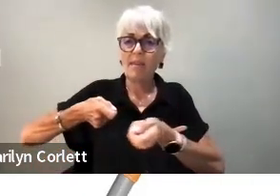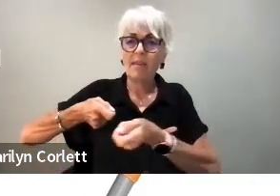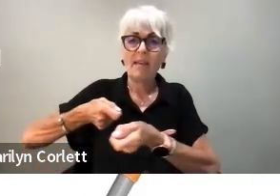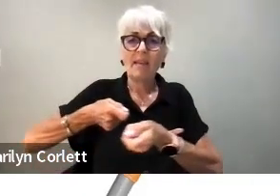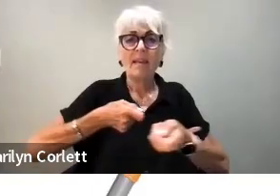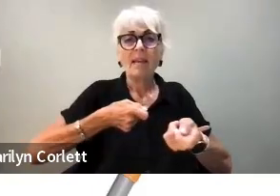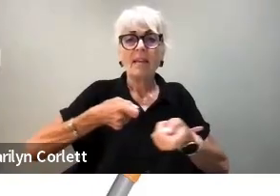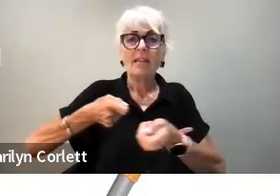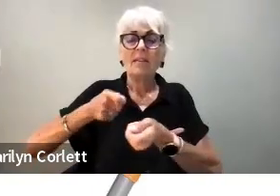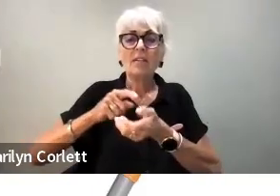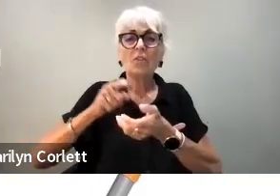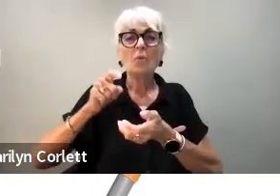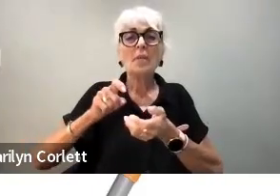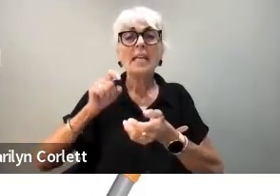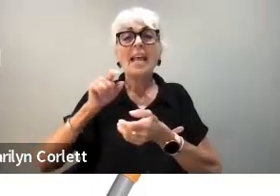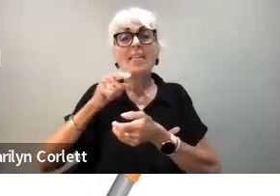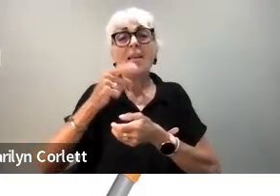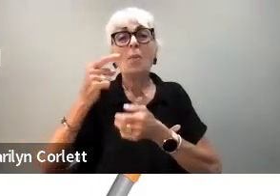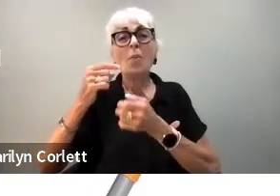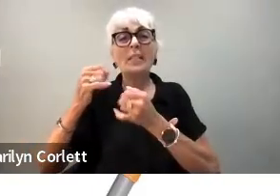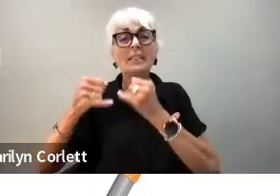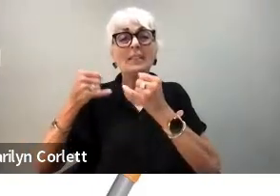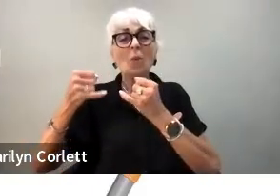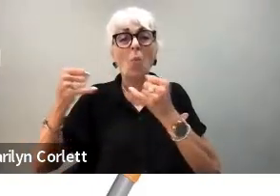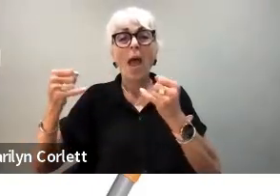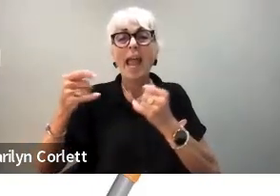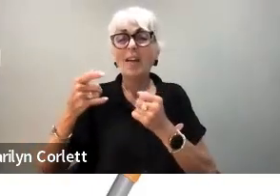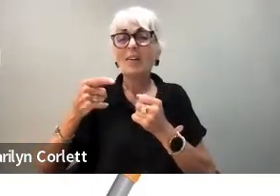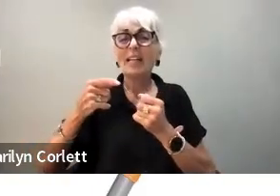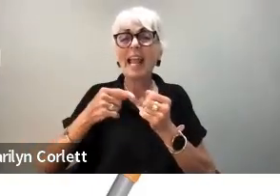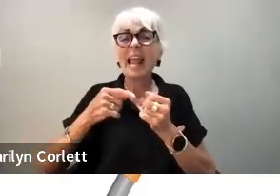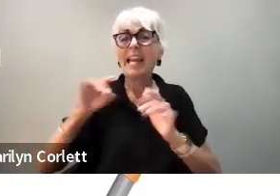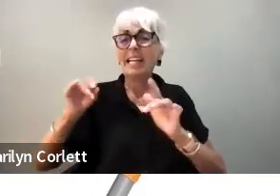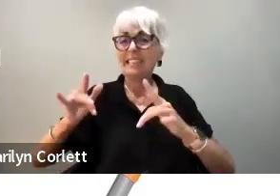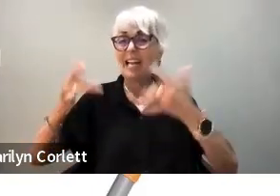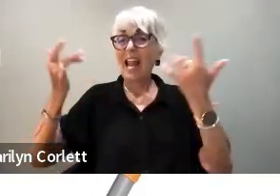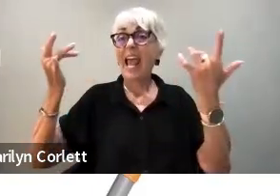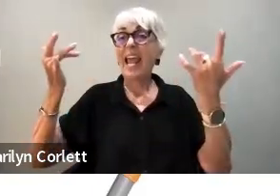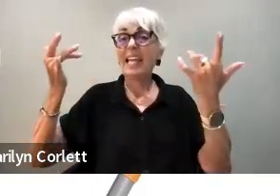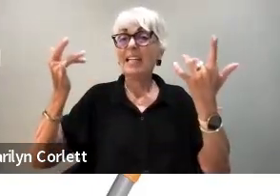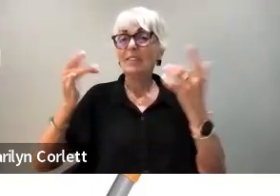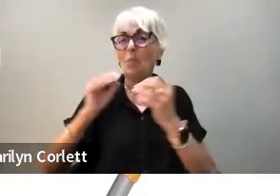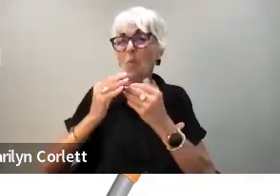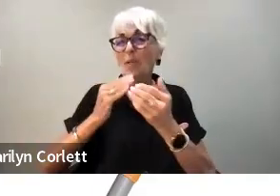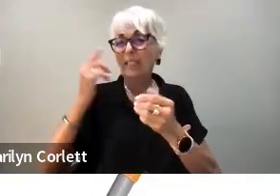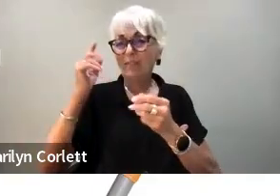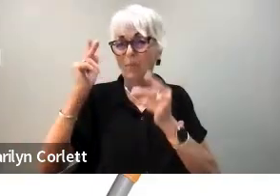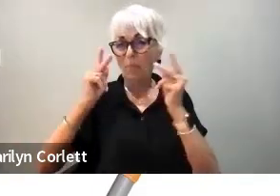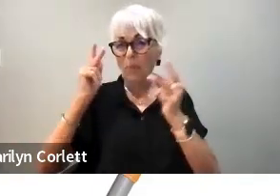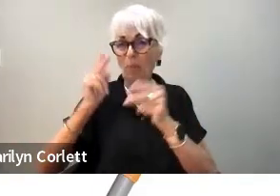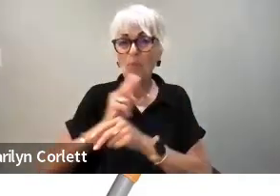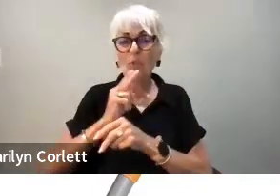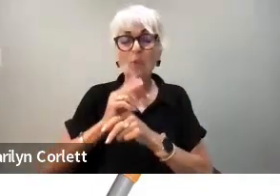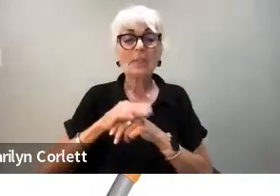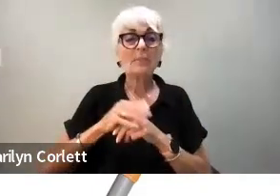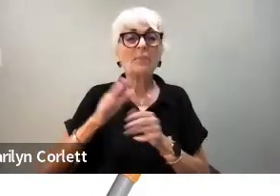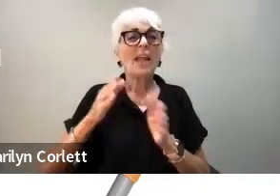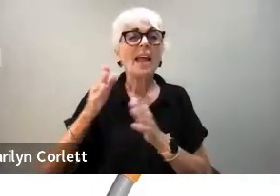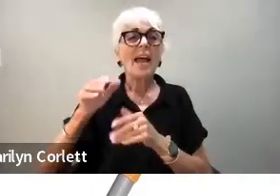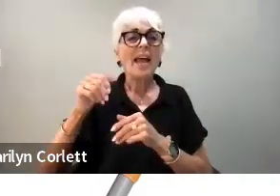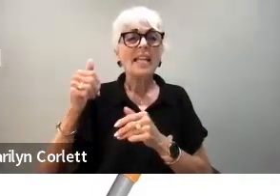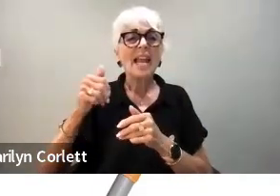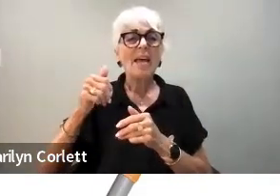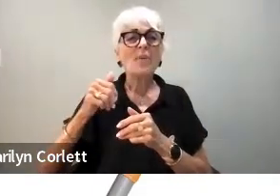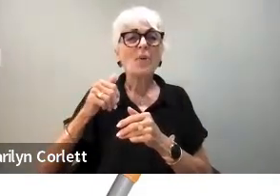wired rake, so sometimes that's easier for folks to use, and it's super lightweight. Another rake on here is kind of